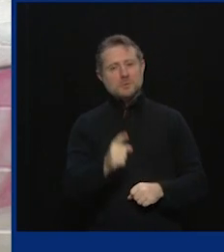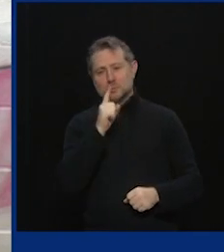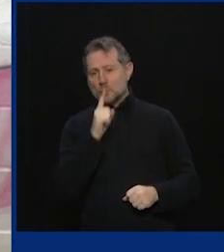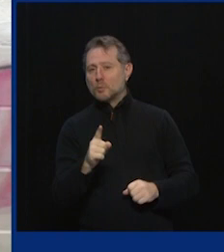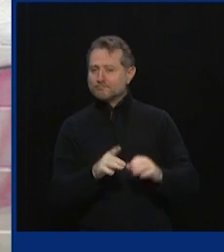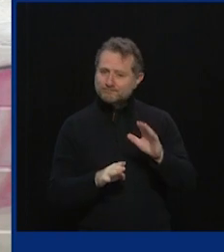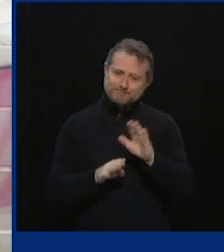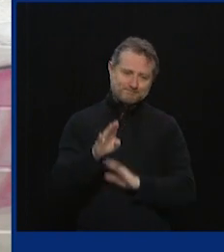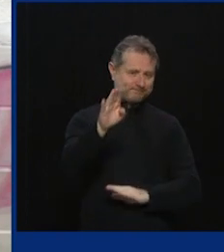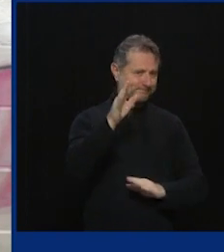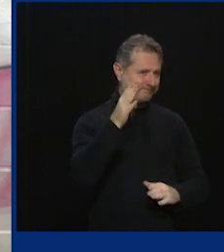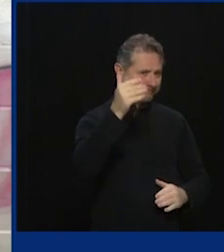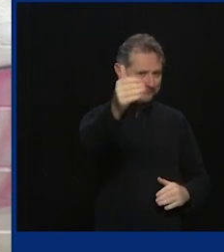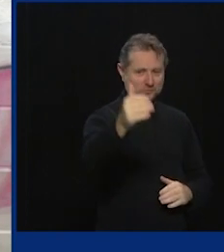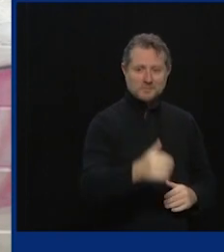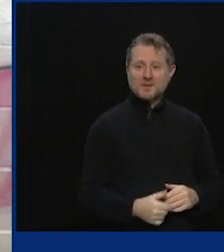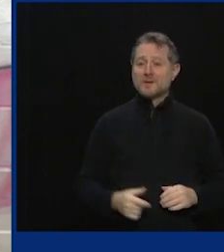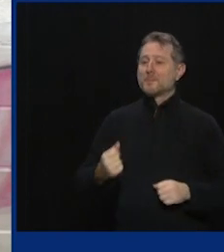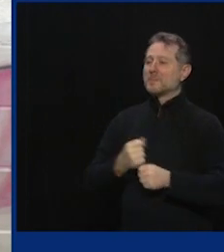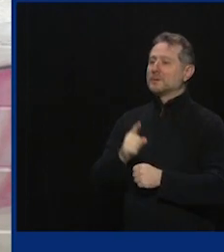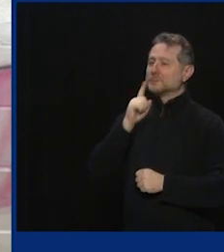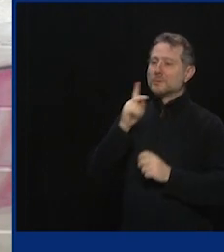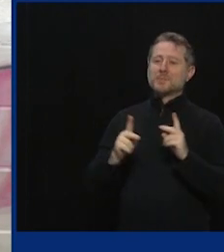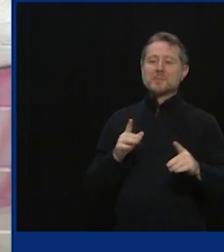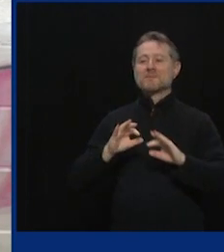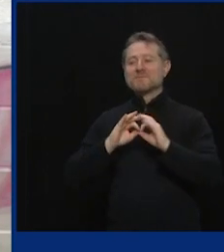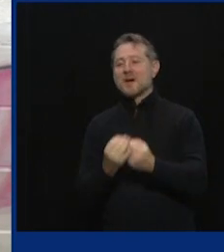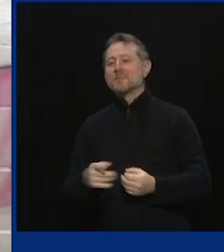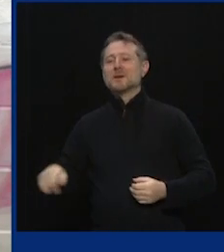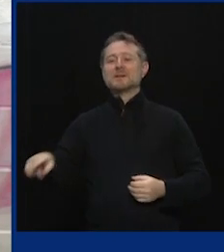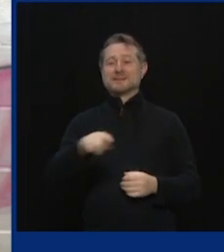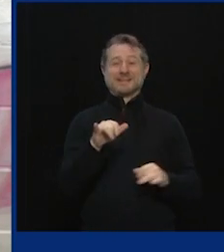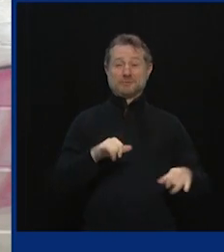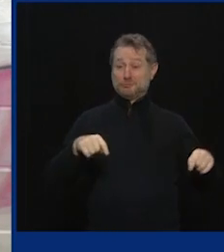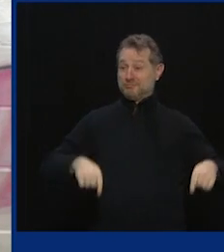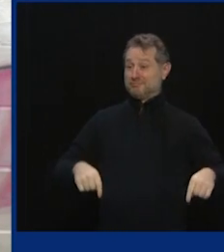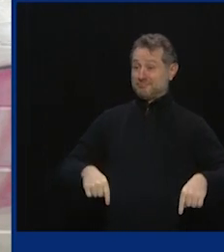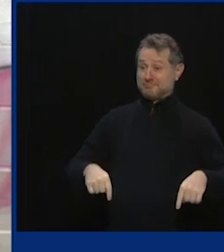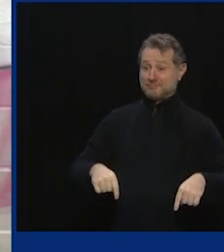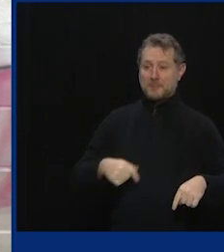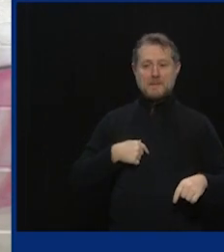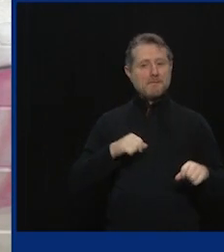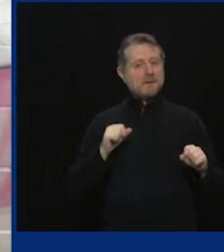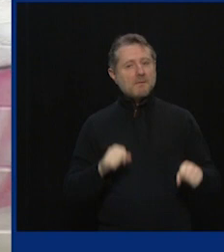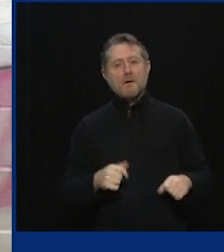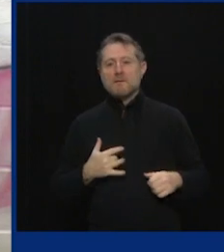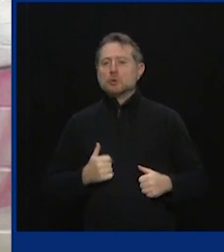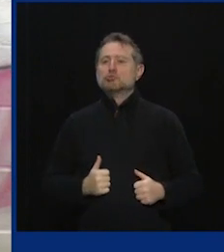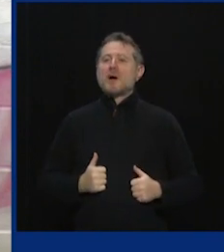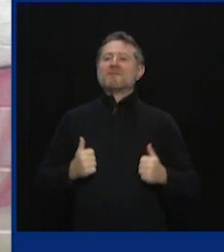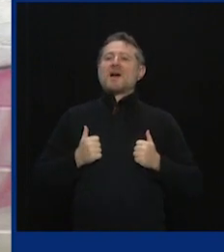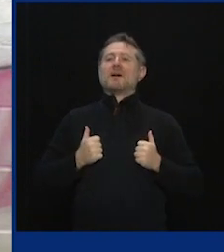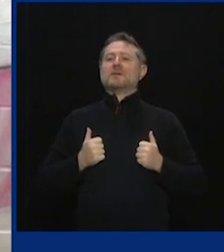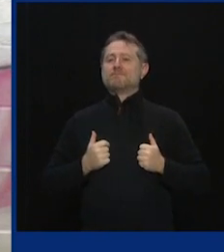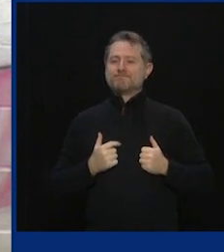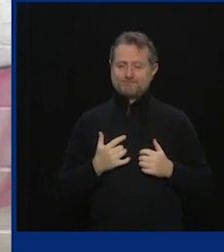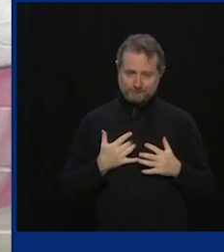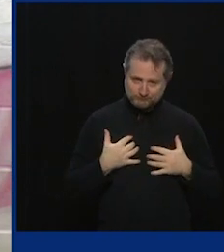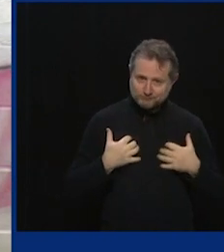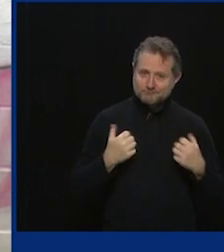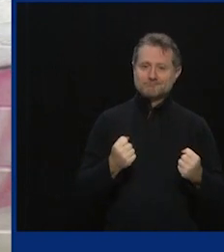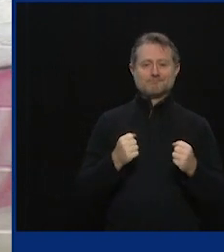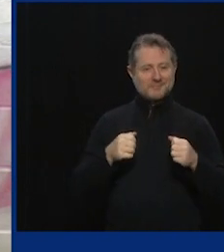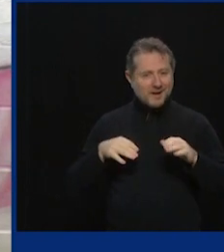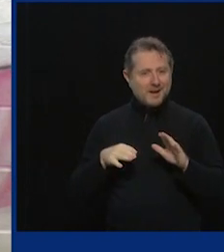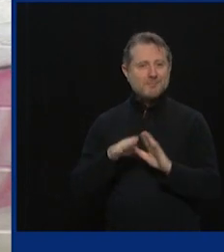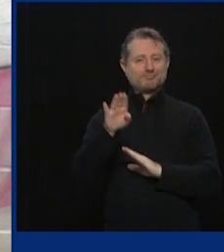will not only make sure families and communities like Brownsville and East New York stay afloat, but that they thrive and stay healthy. Today is just